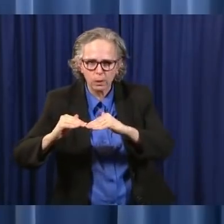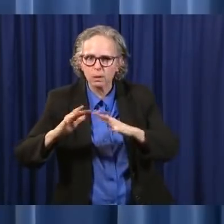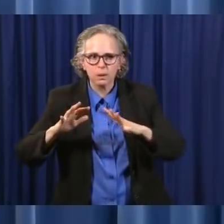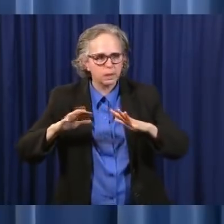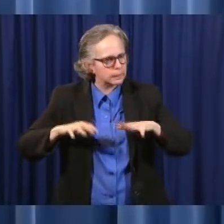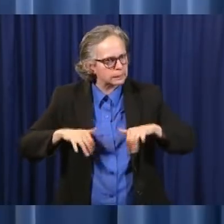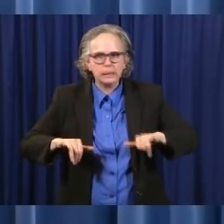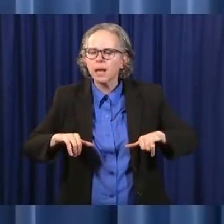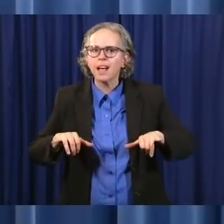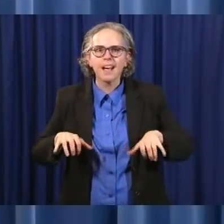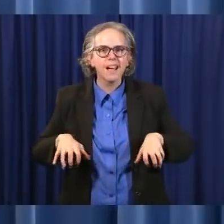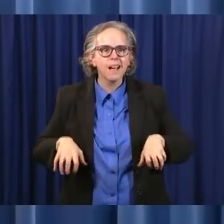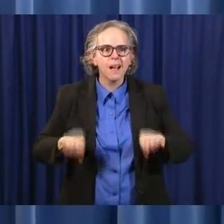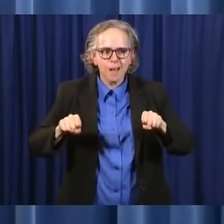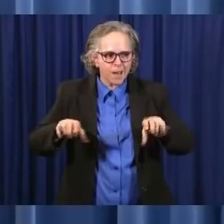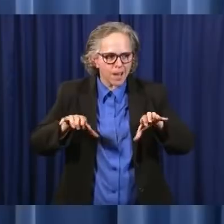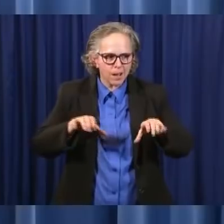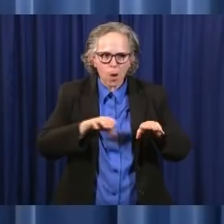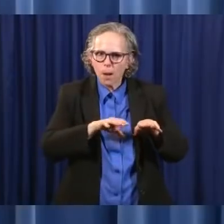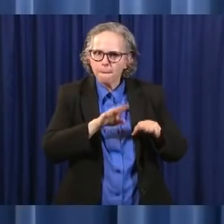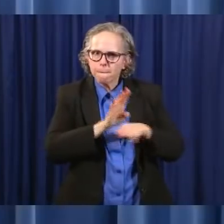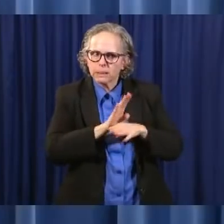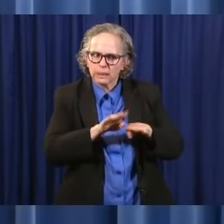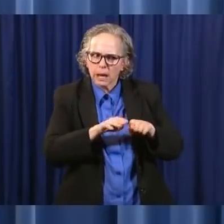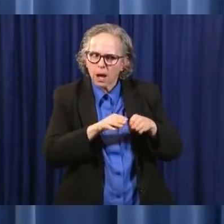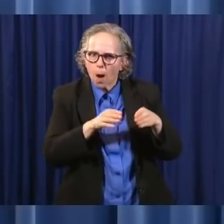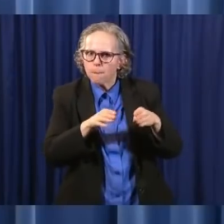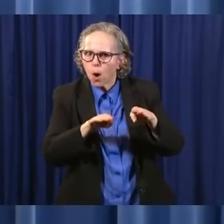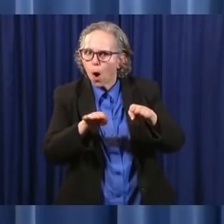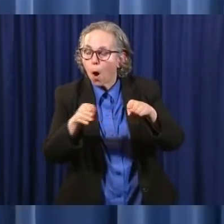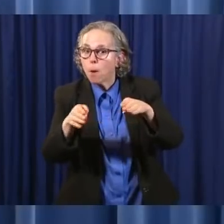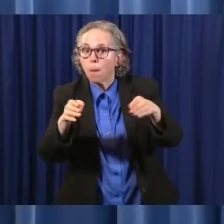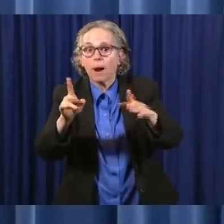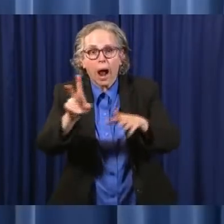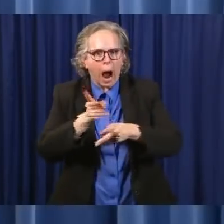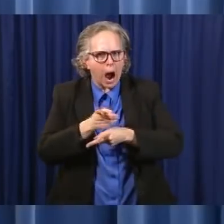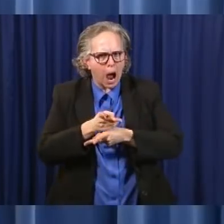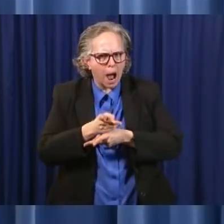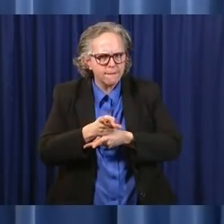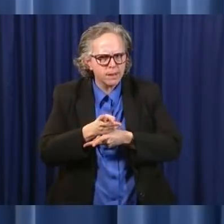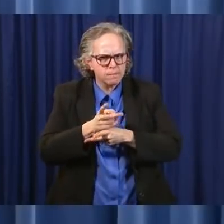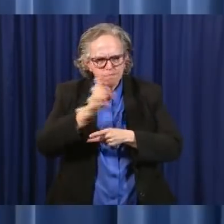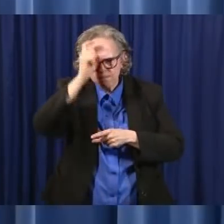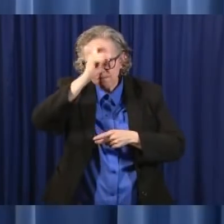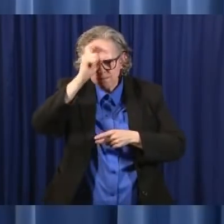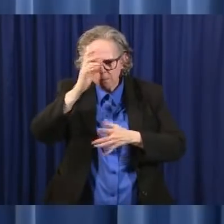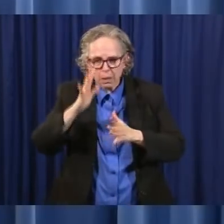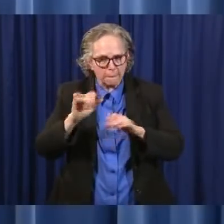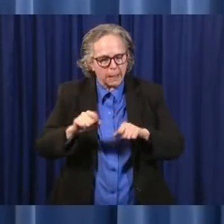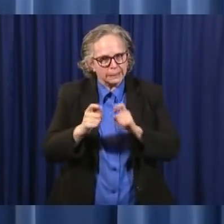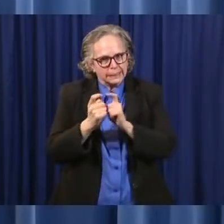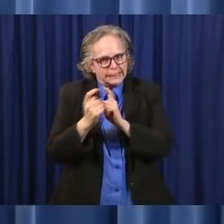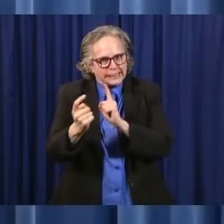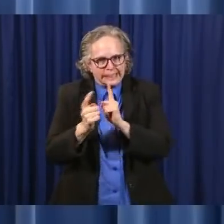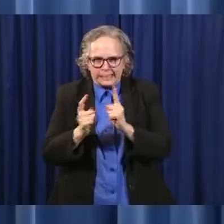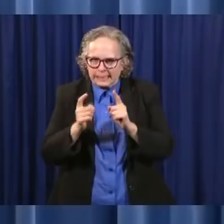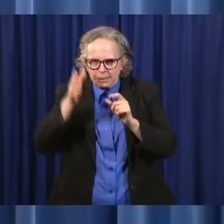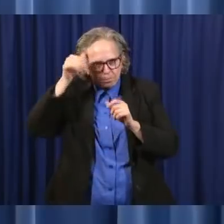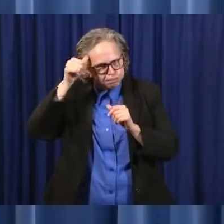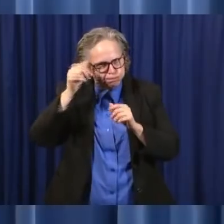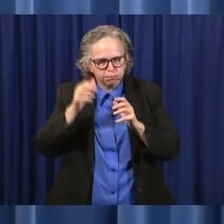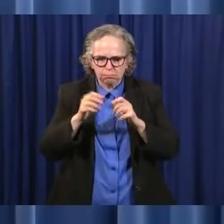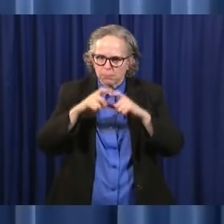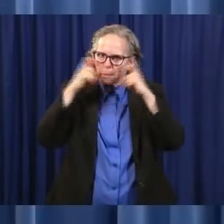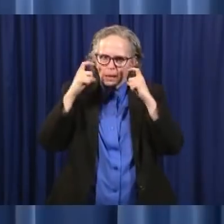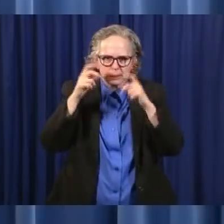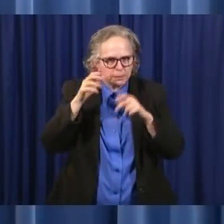carefully. It's important that we can all continue to do the distancing and wear the mask and do the other things.